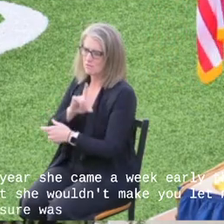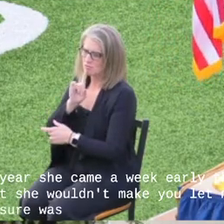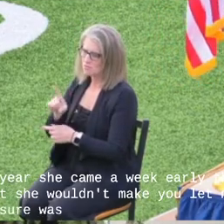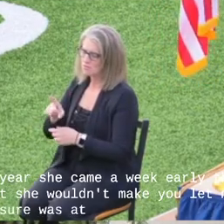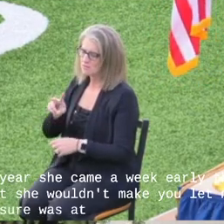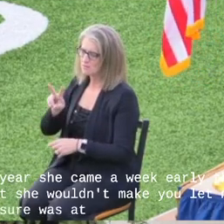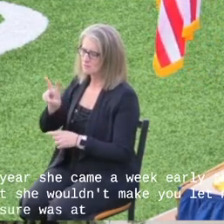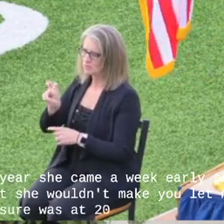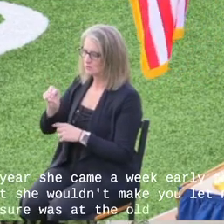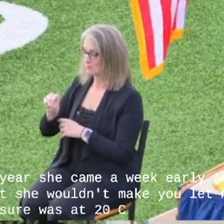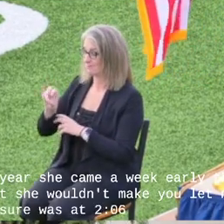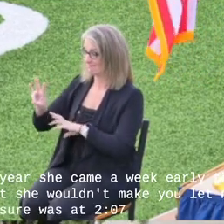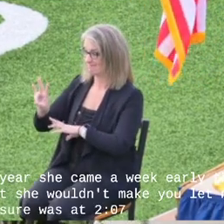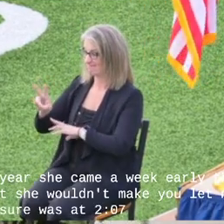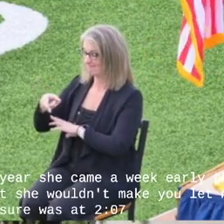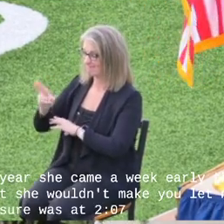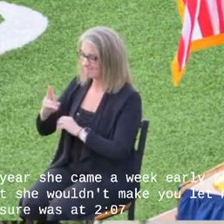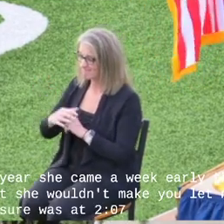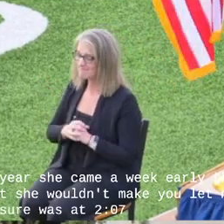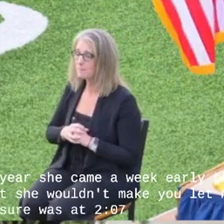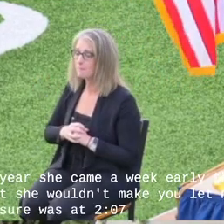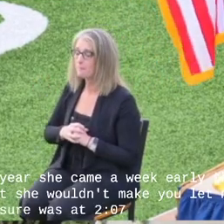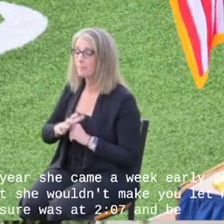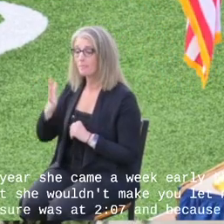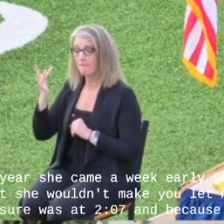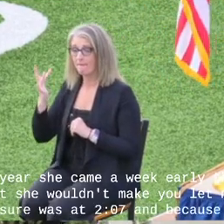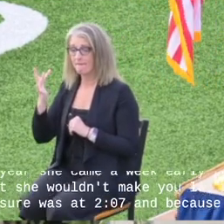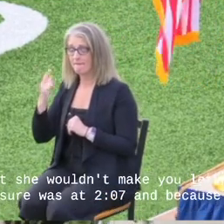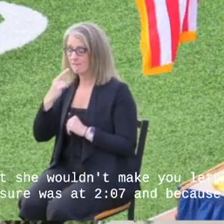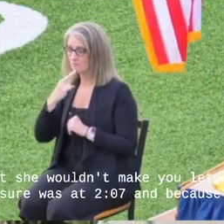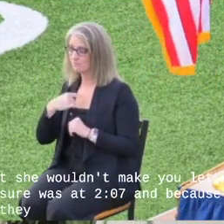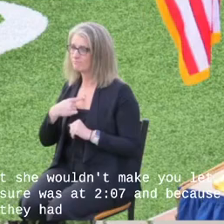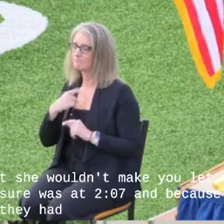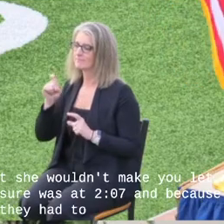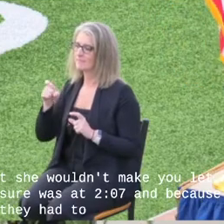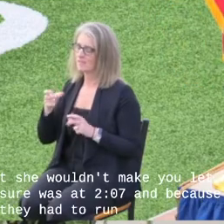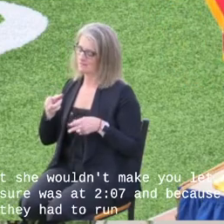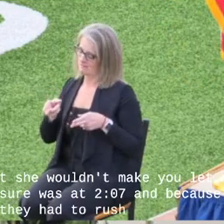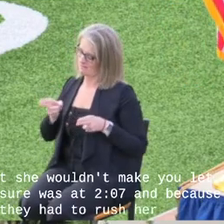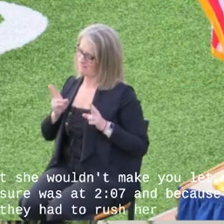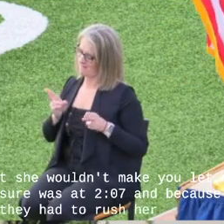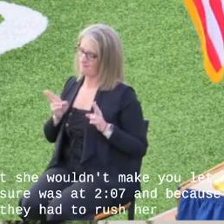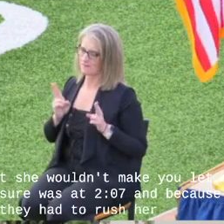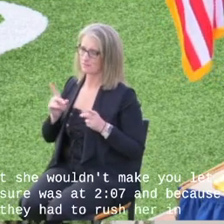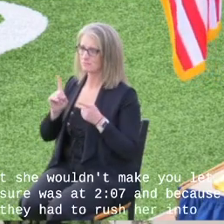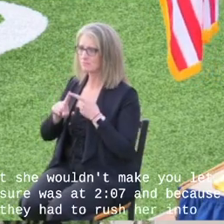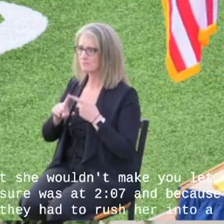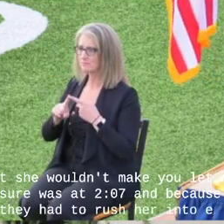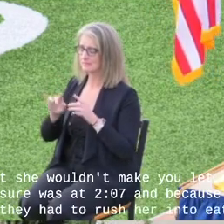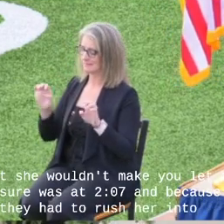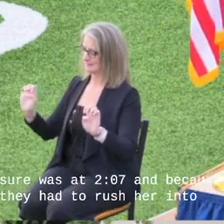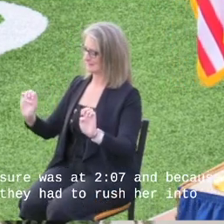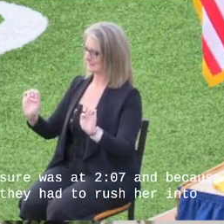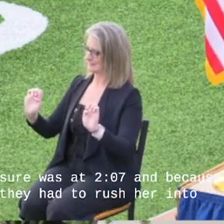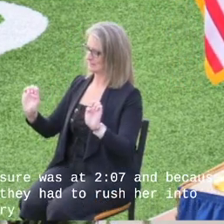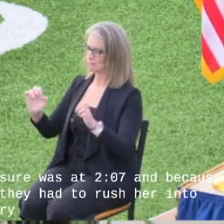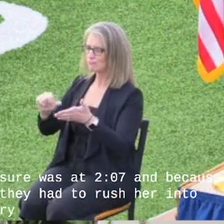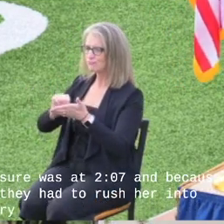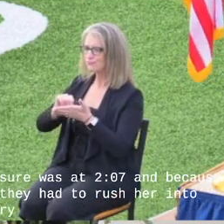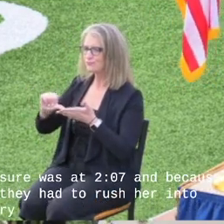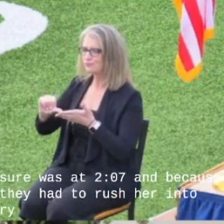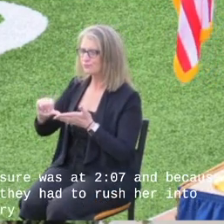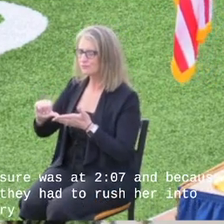at 207. And because of that, they said they had to rush her into emergency